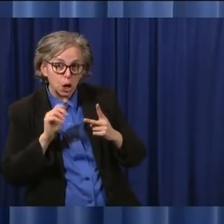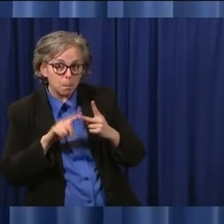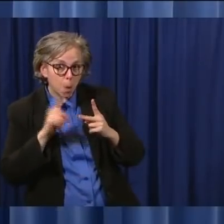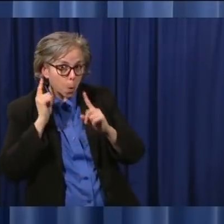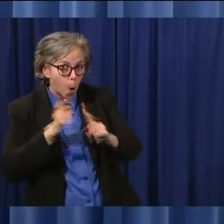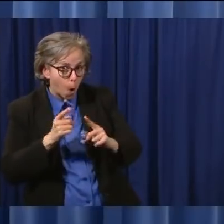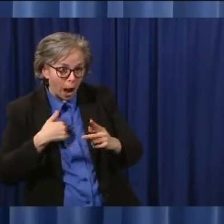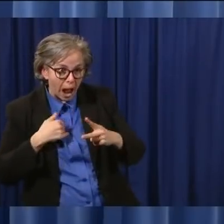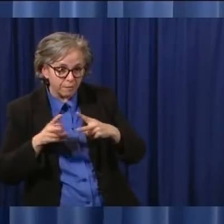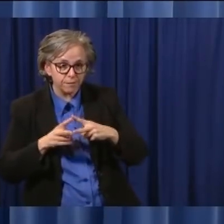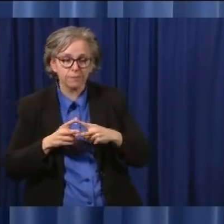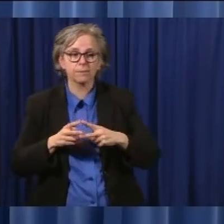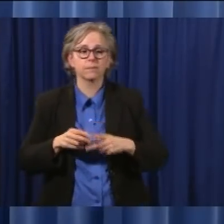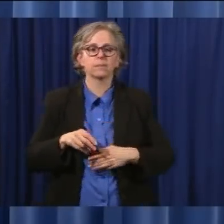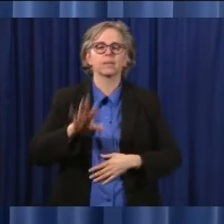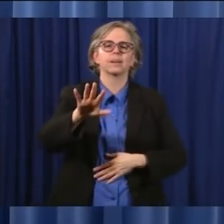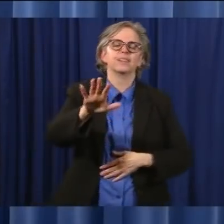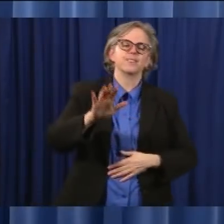Look,